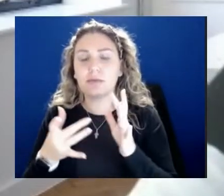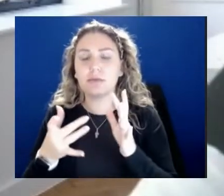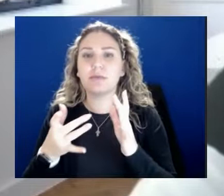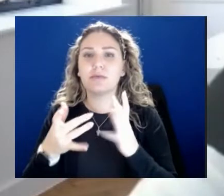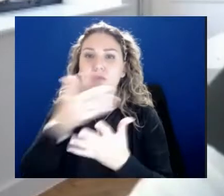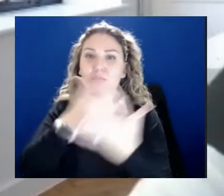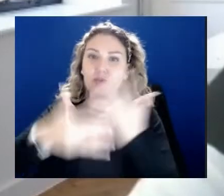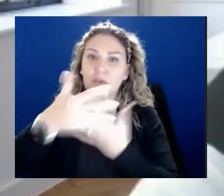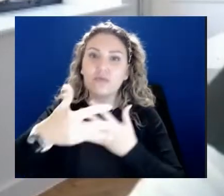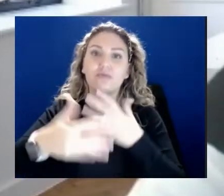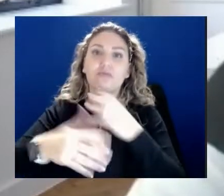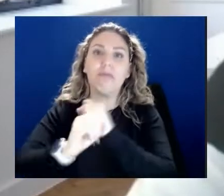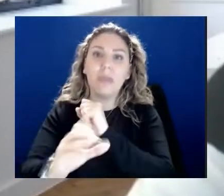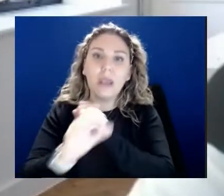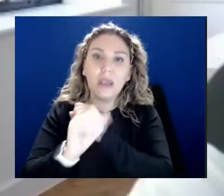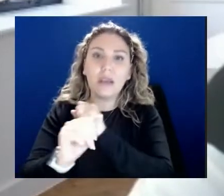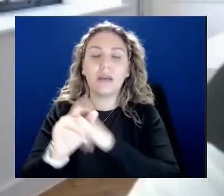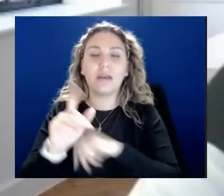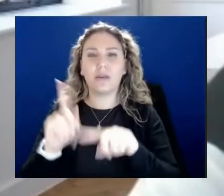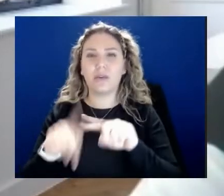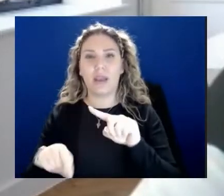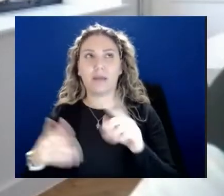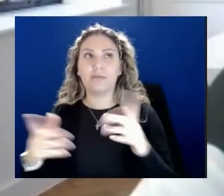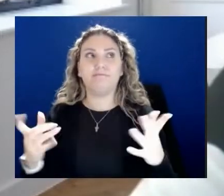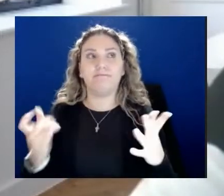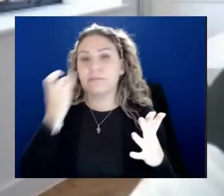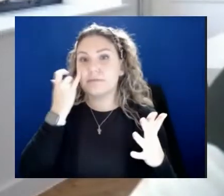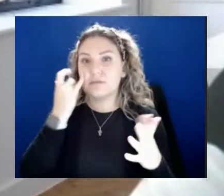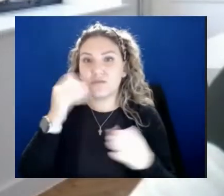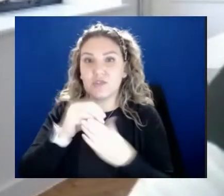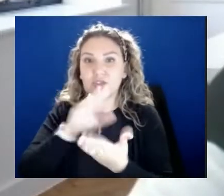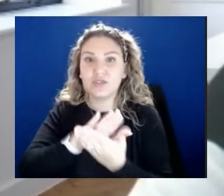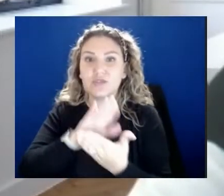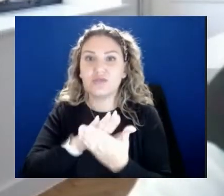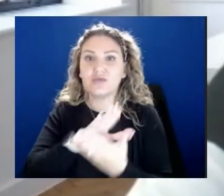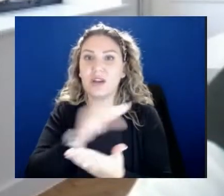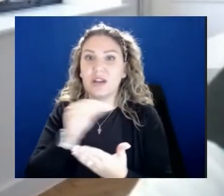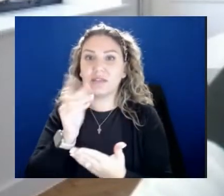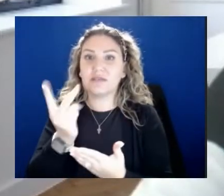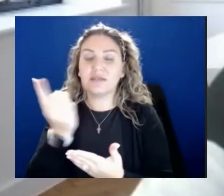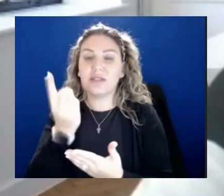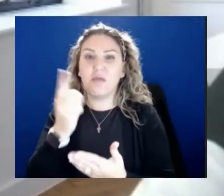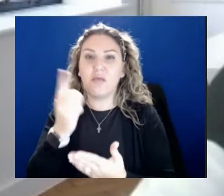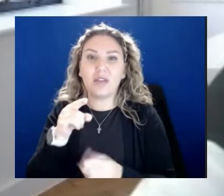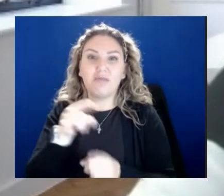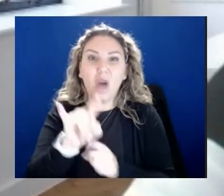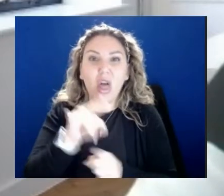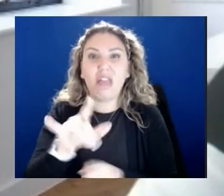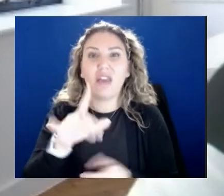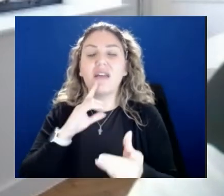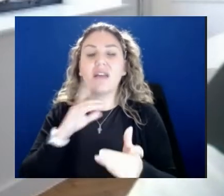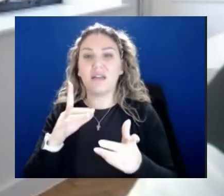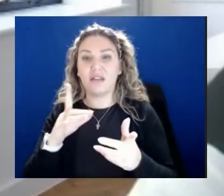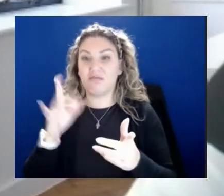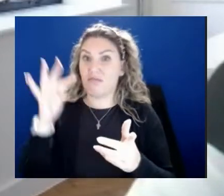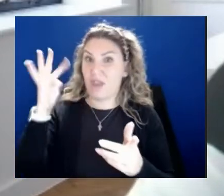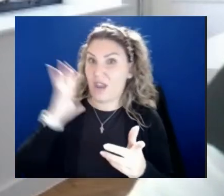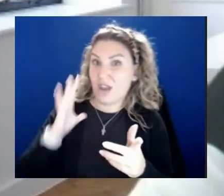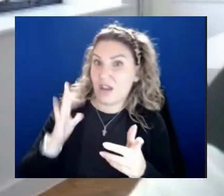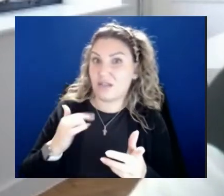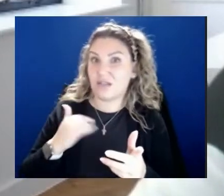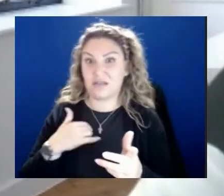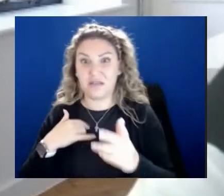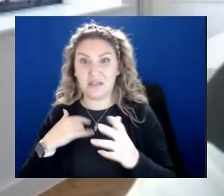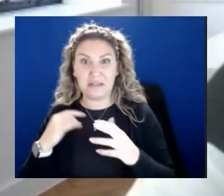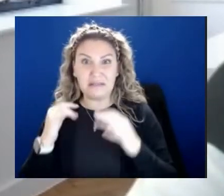media and things like that as well. You can't, if you're at school and you're being bullied, back in the day, and I totally am of the same